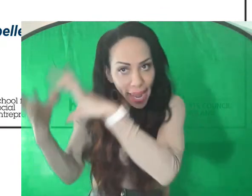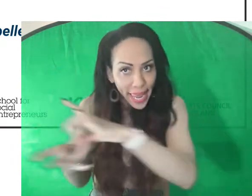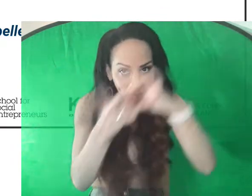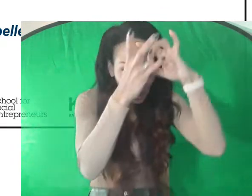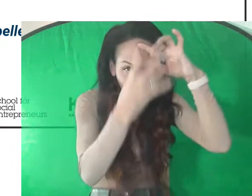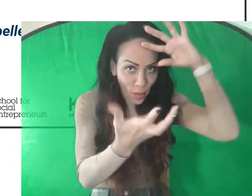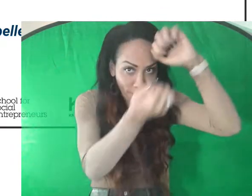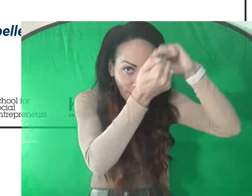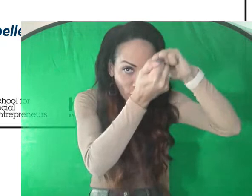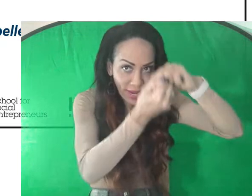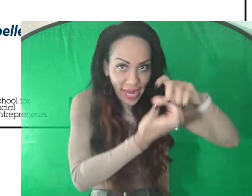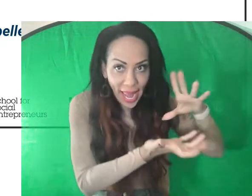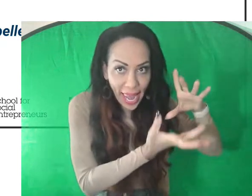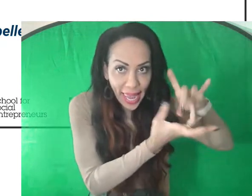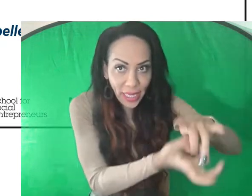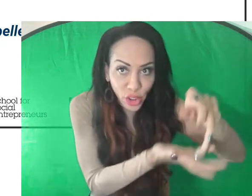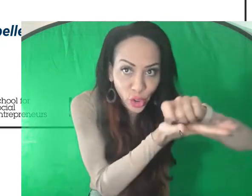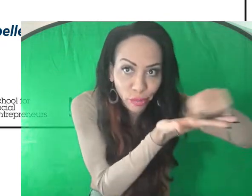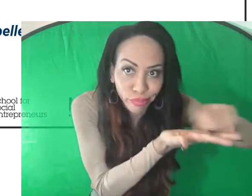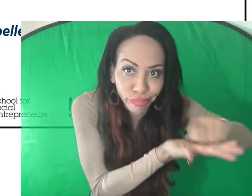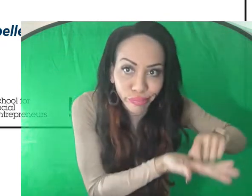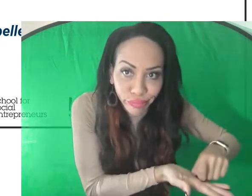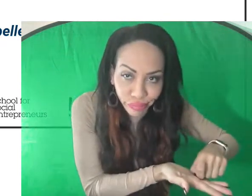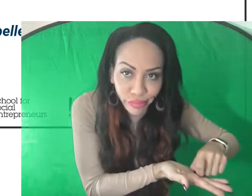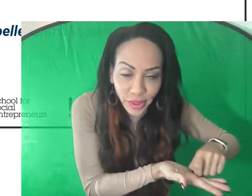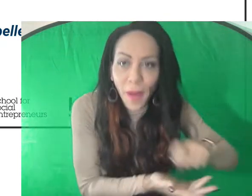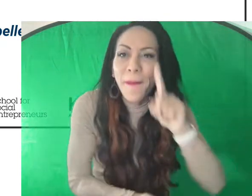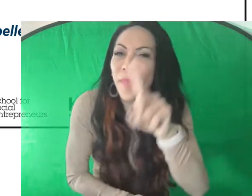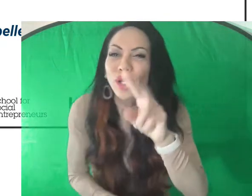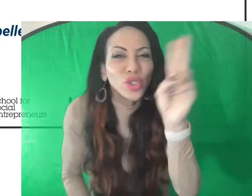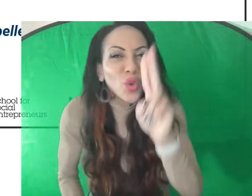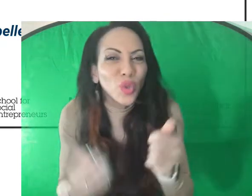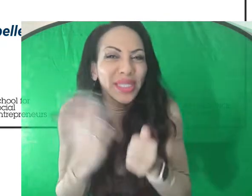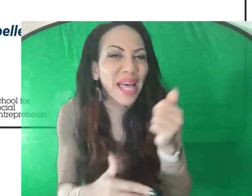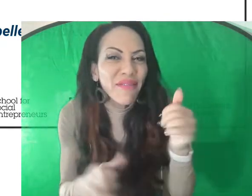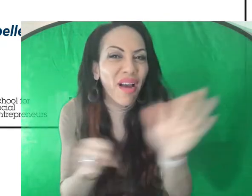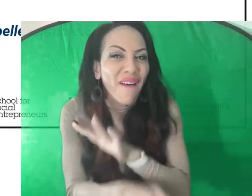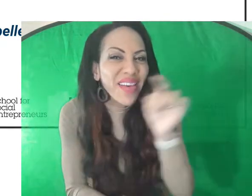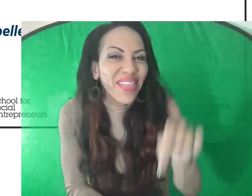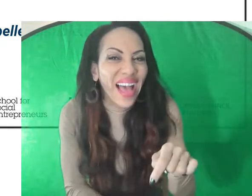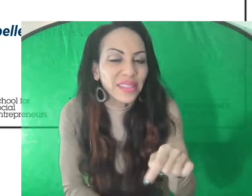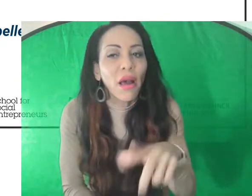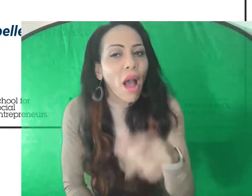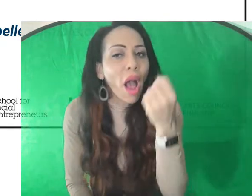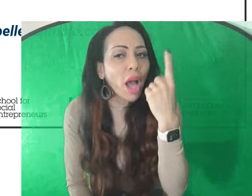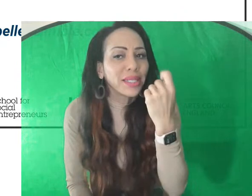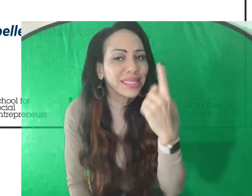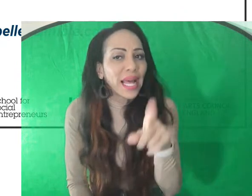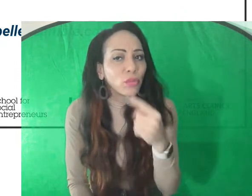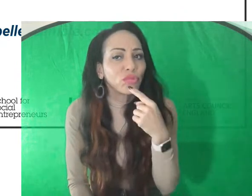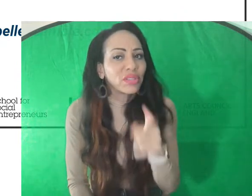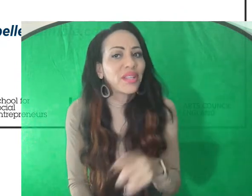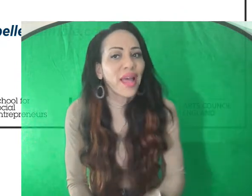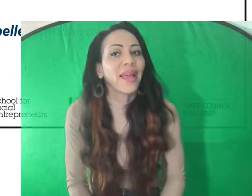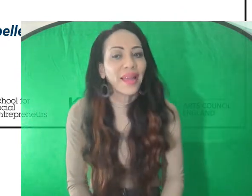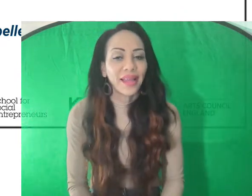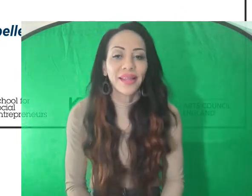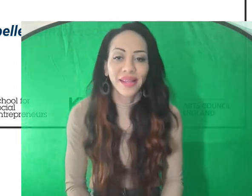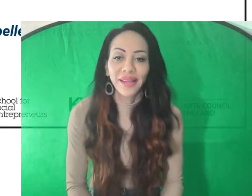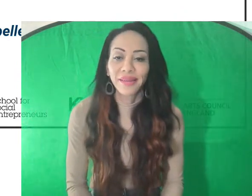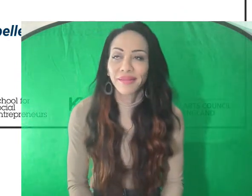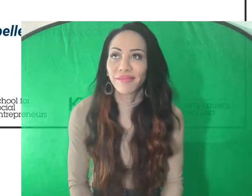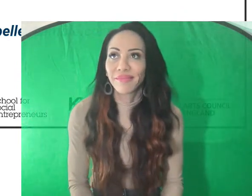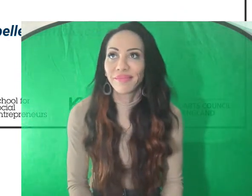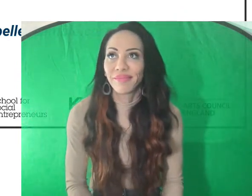but schools don't do that. So yeah, I can understand what you're saying. However, we also, although we only talk